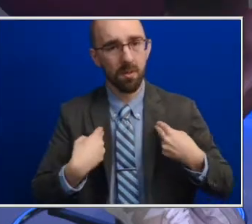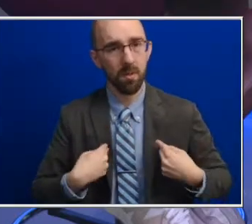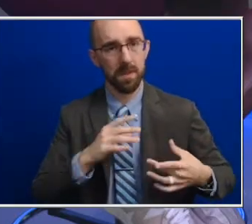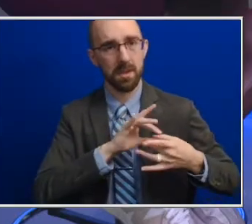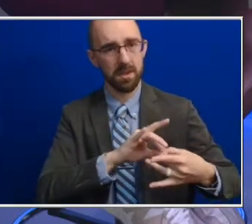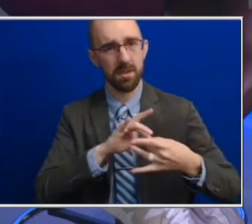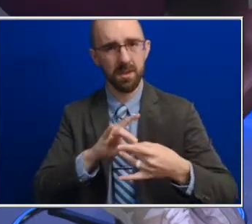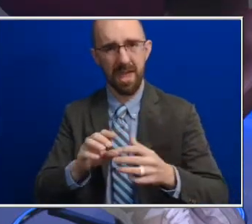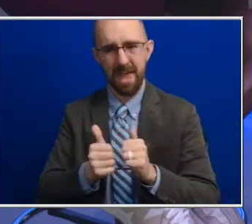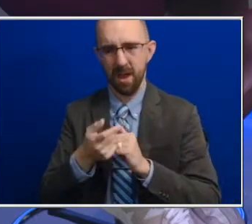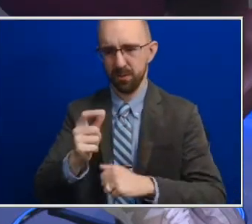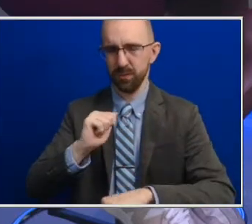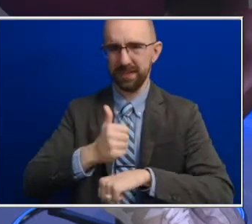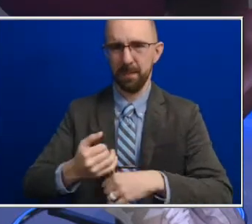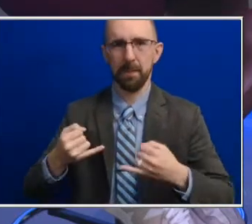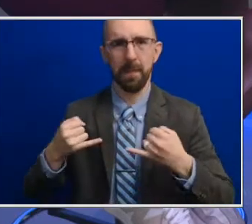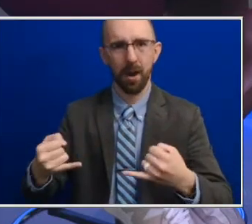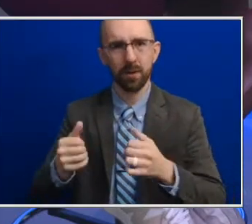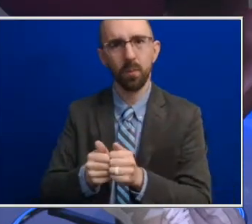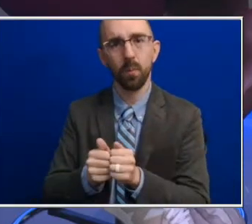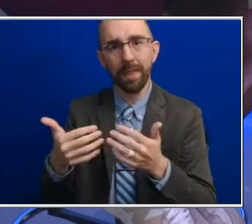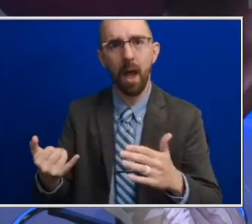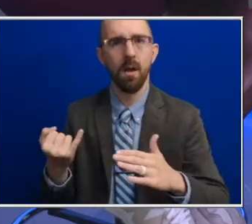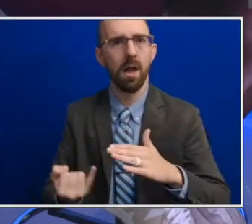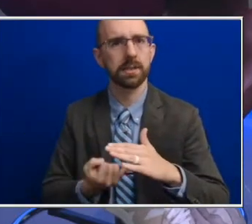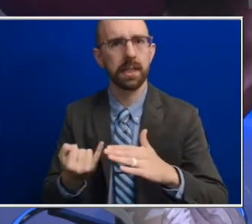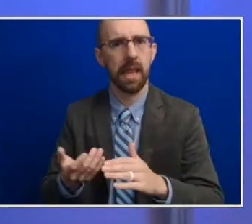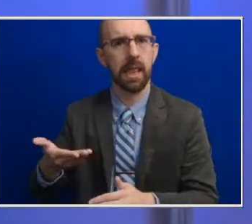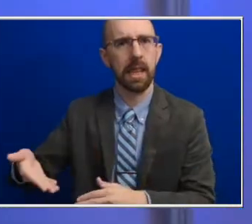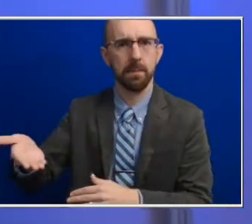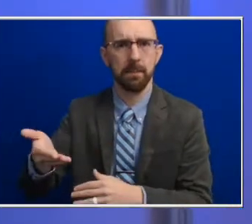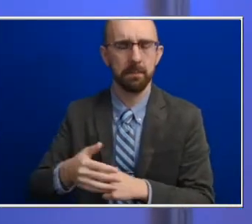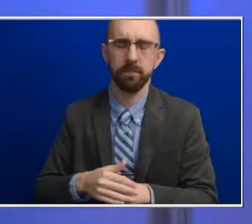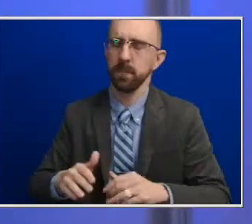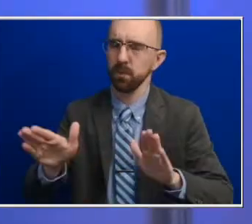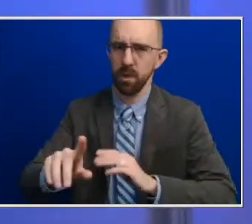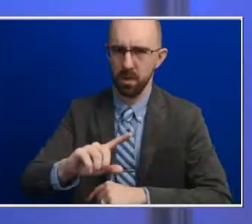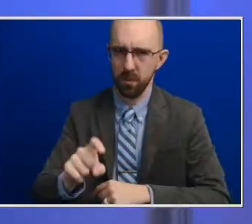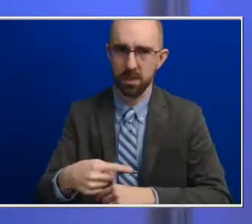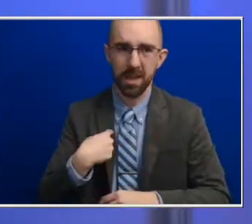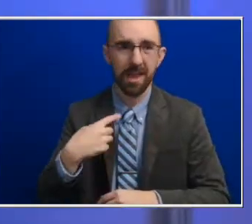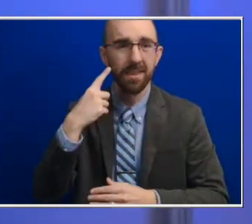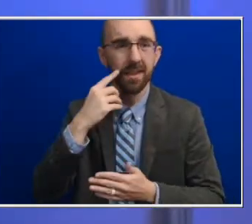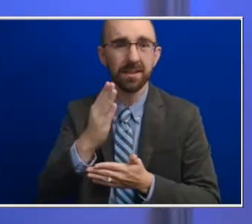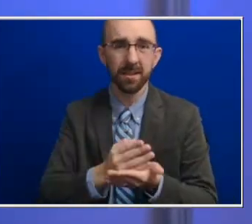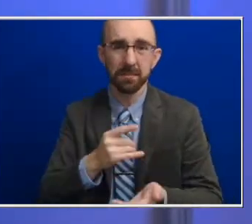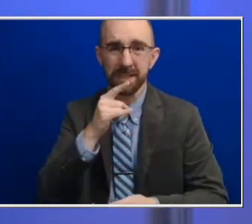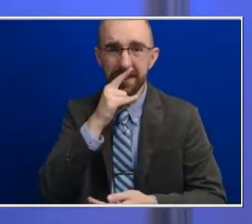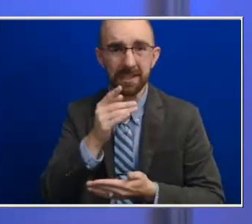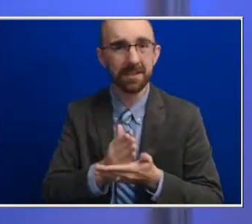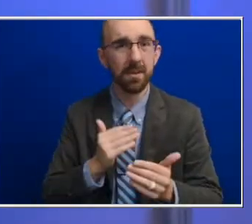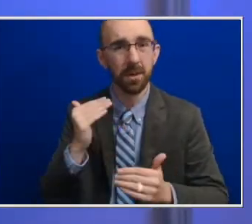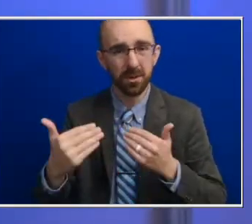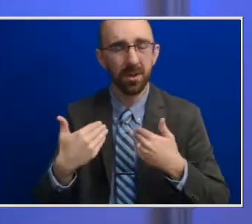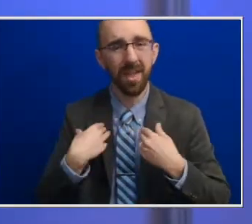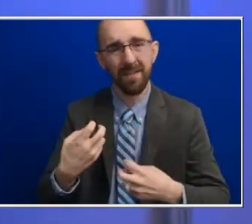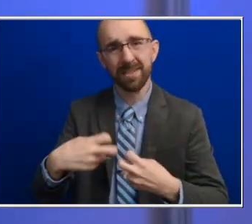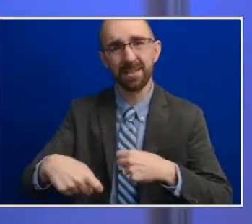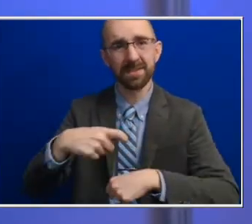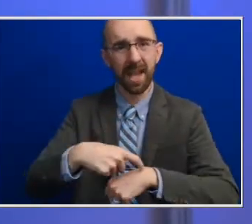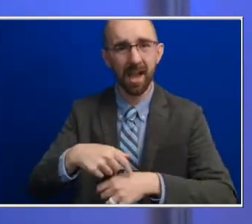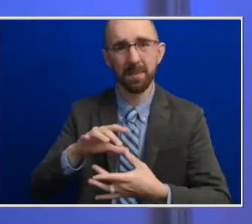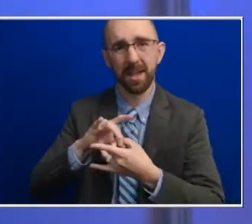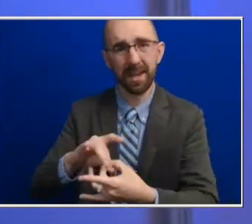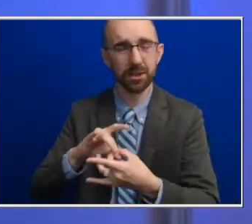set boundaries without isolating them? Yeah, that's a great question. And I think some kids and some adults have a hard time making social connections, so that's